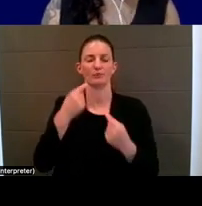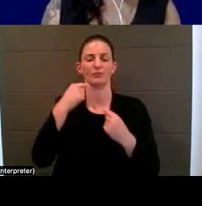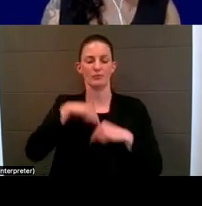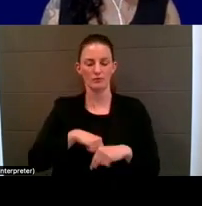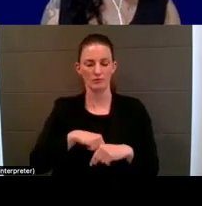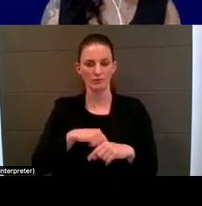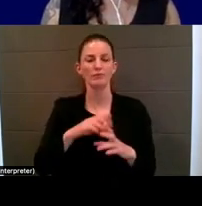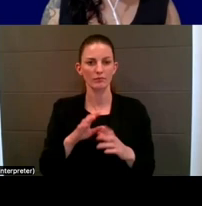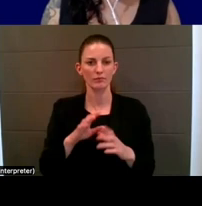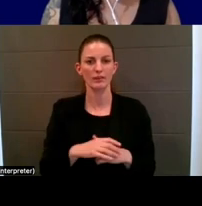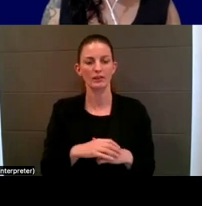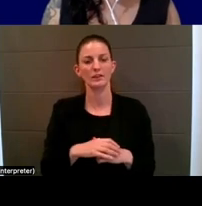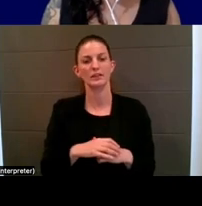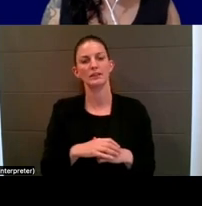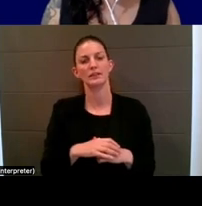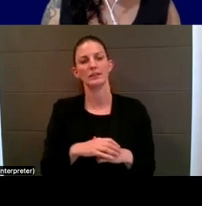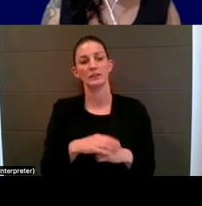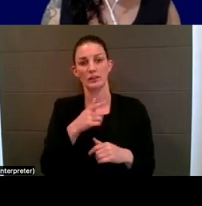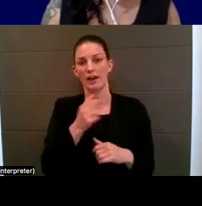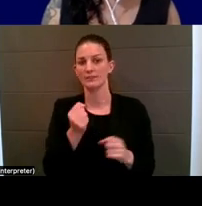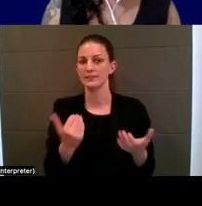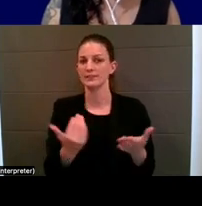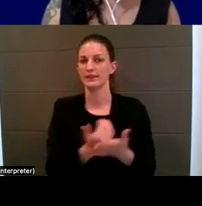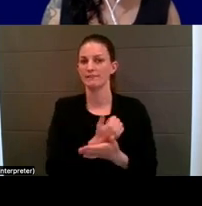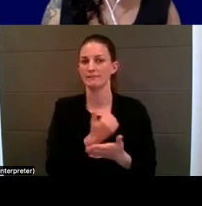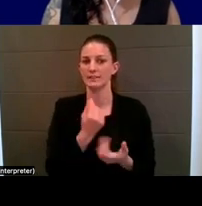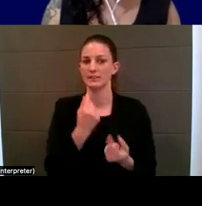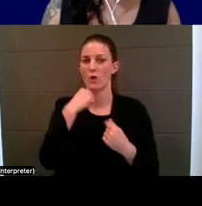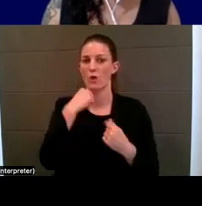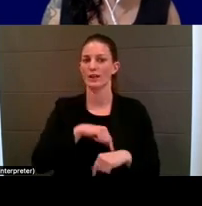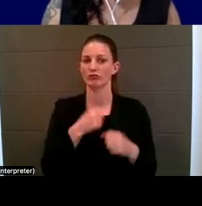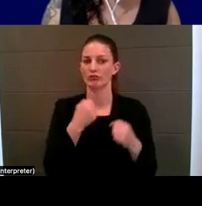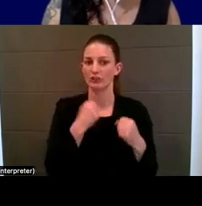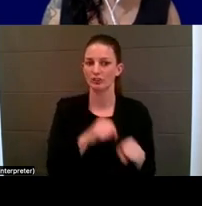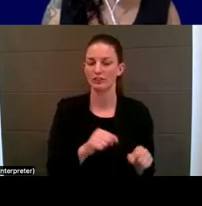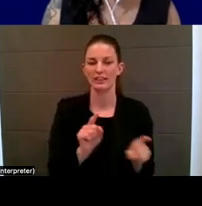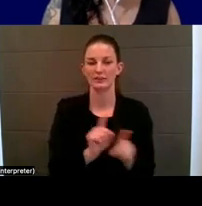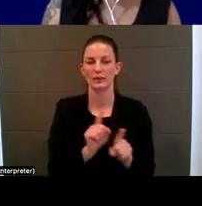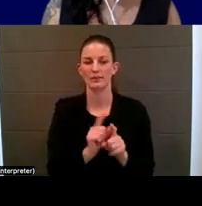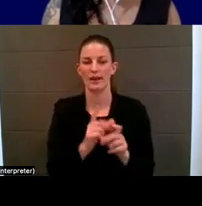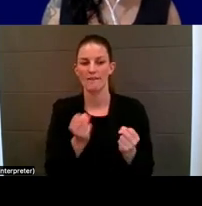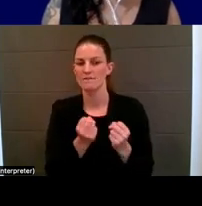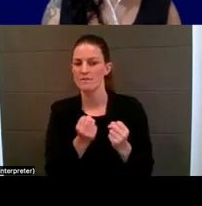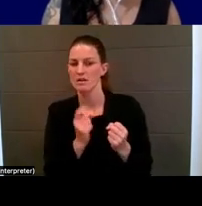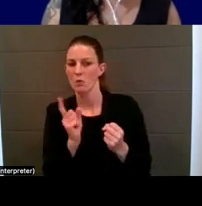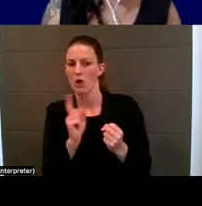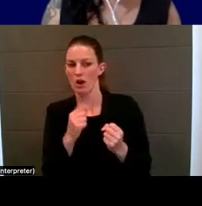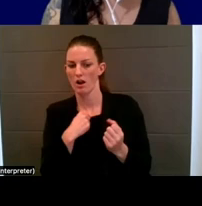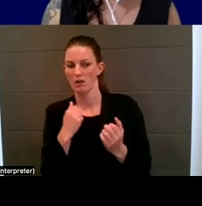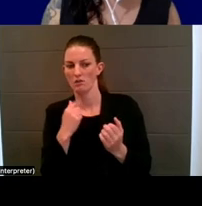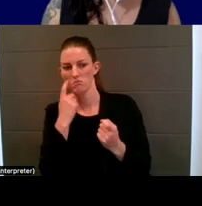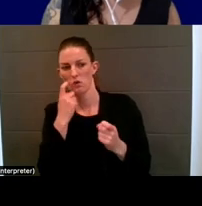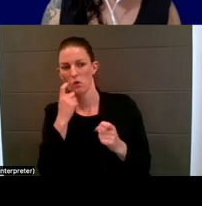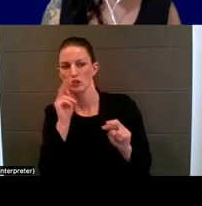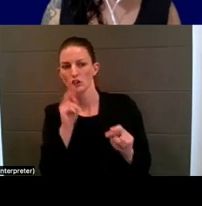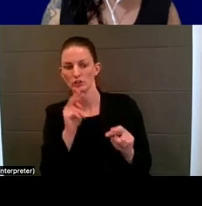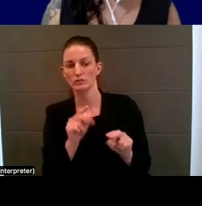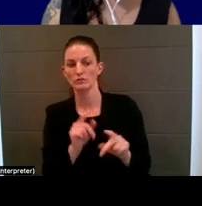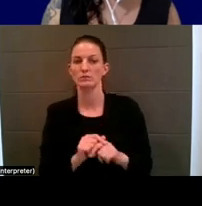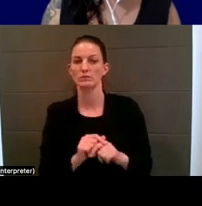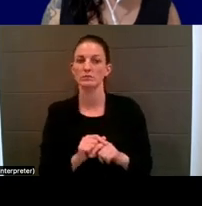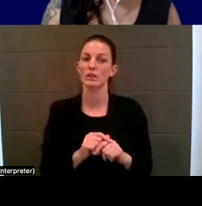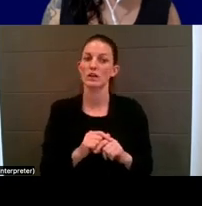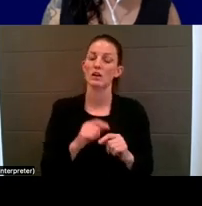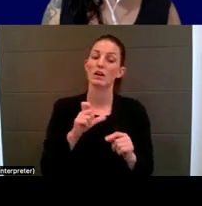strategies and would also have things to monitor based on what her needs might be. So for example, a compensatory or safe swallowing